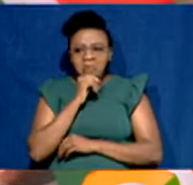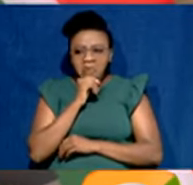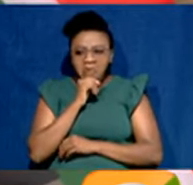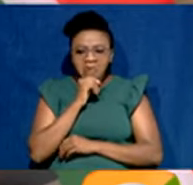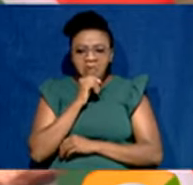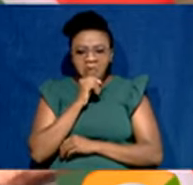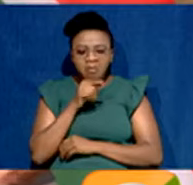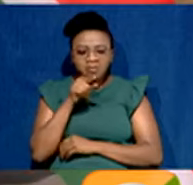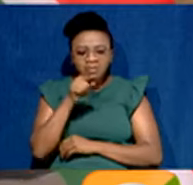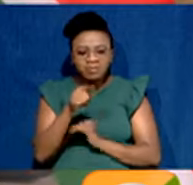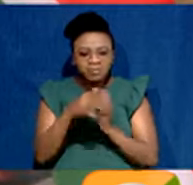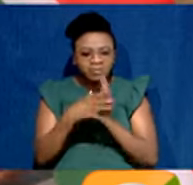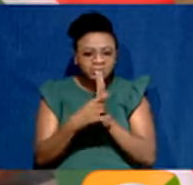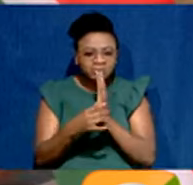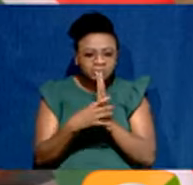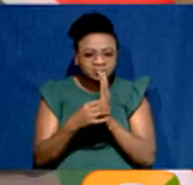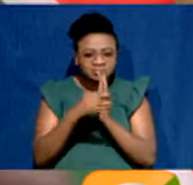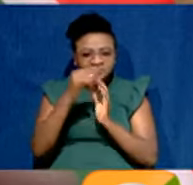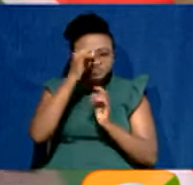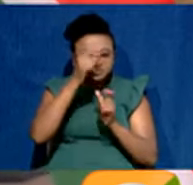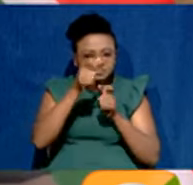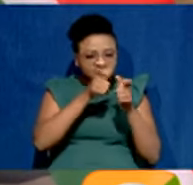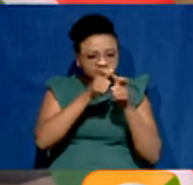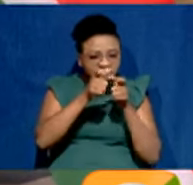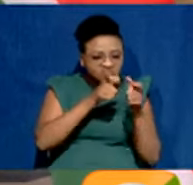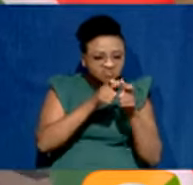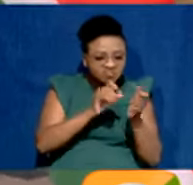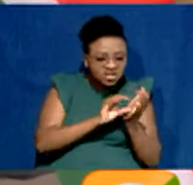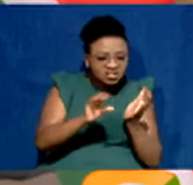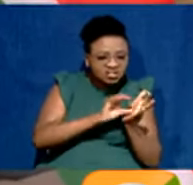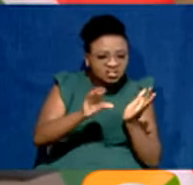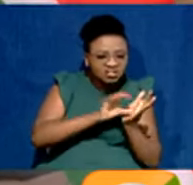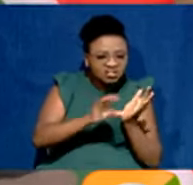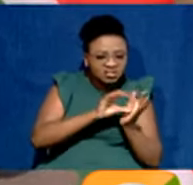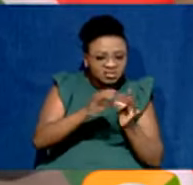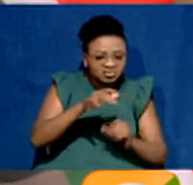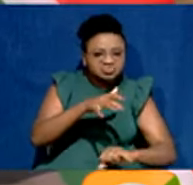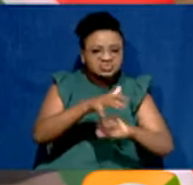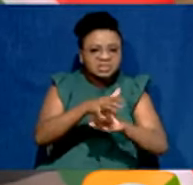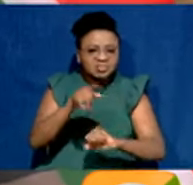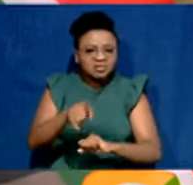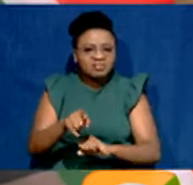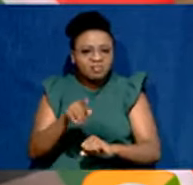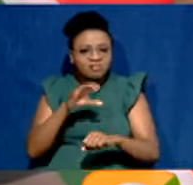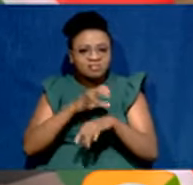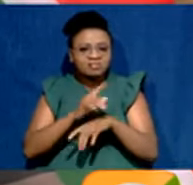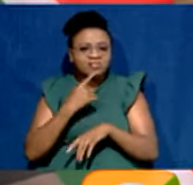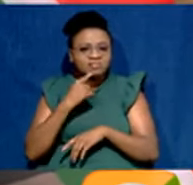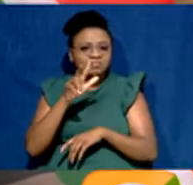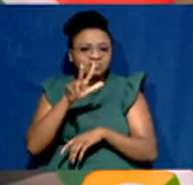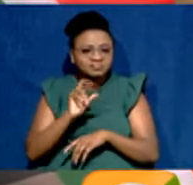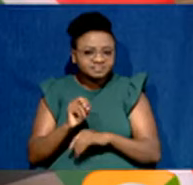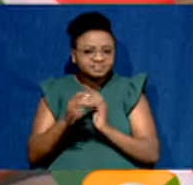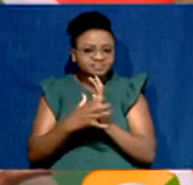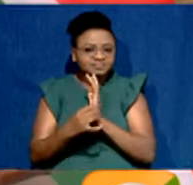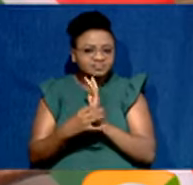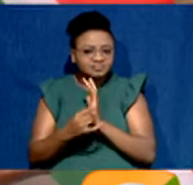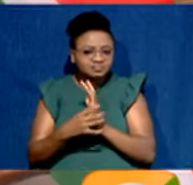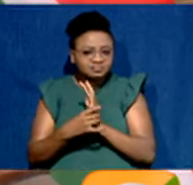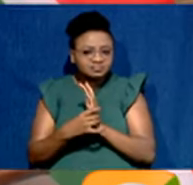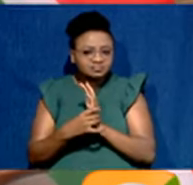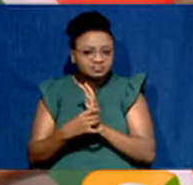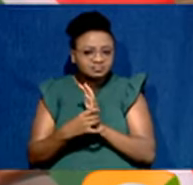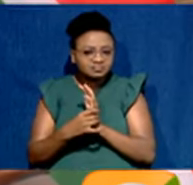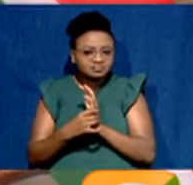was being managed artificially. And that is how we realized that $2.6 billion of government